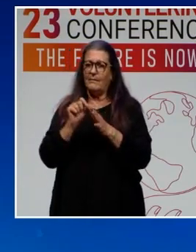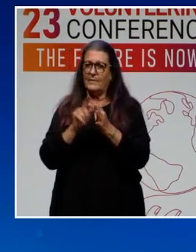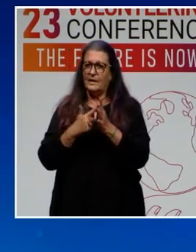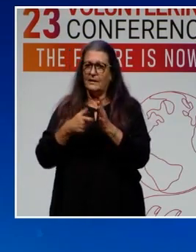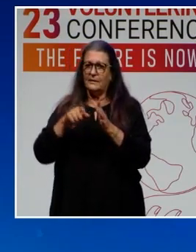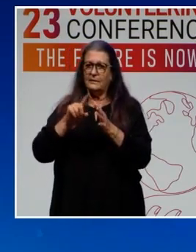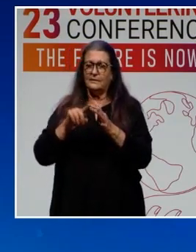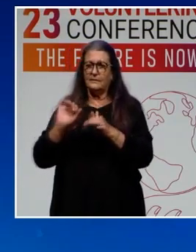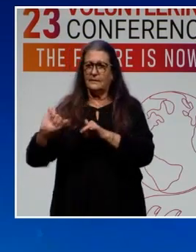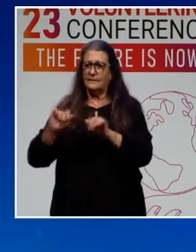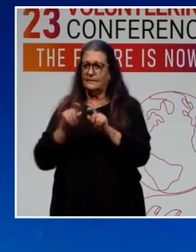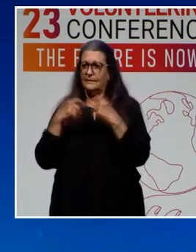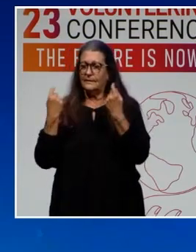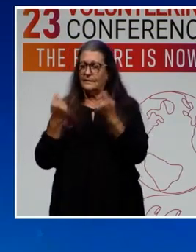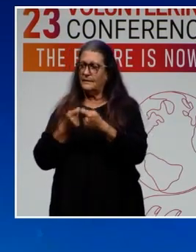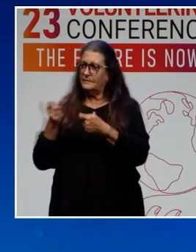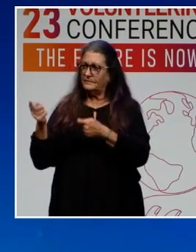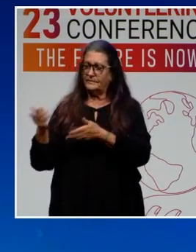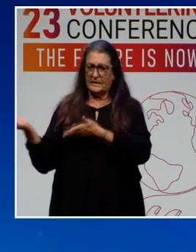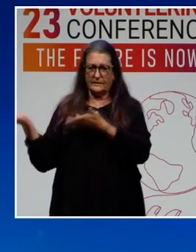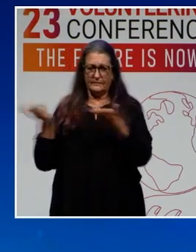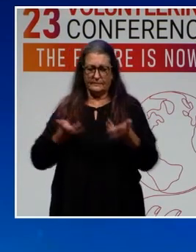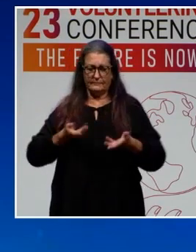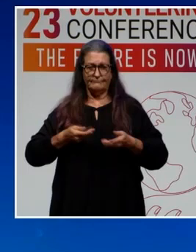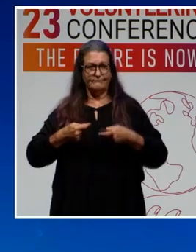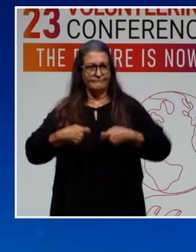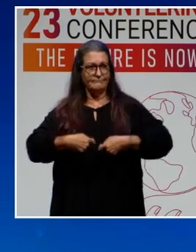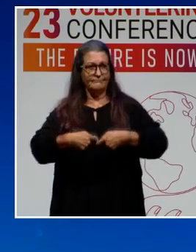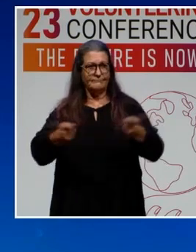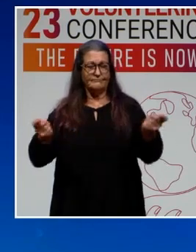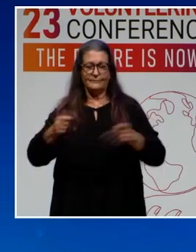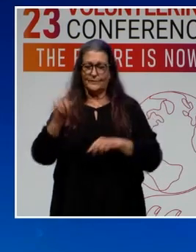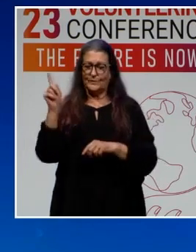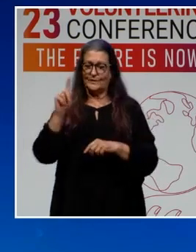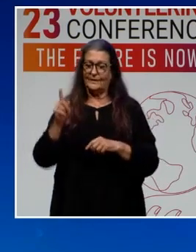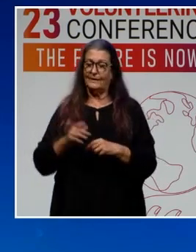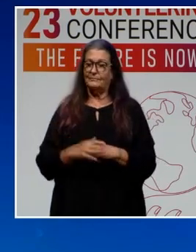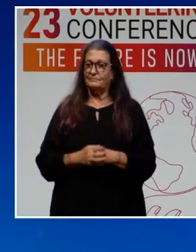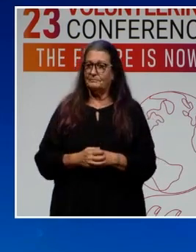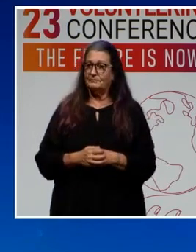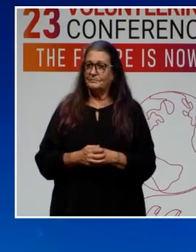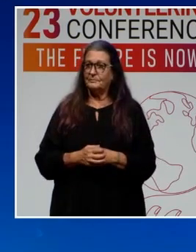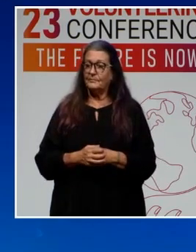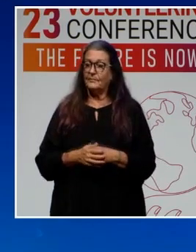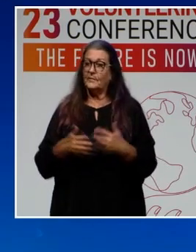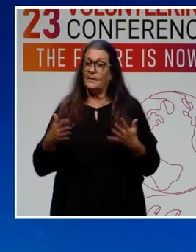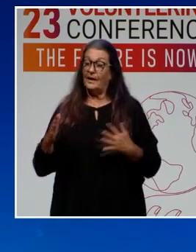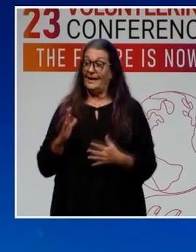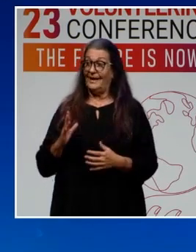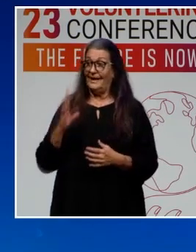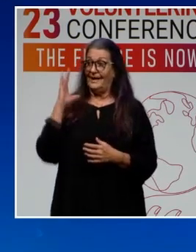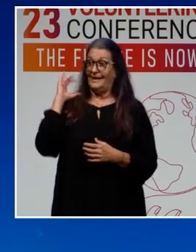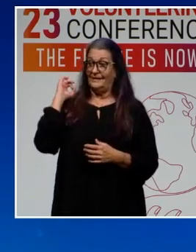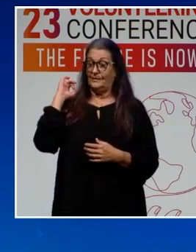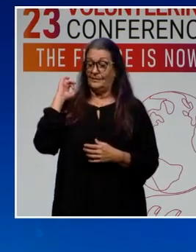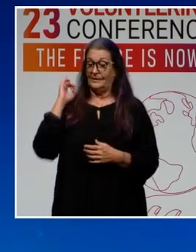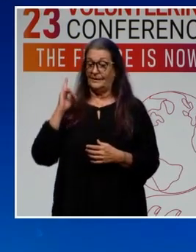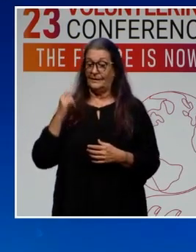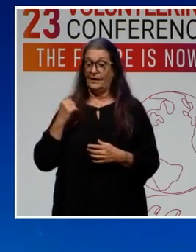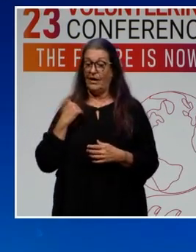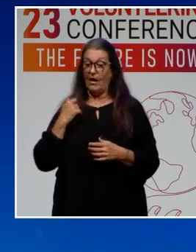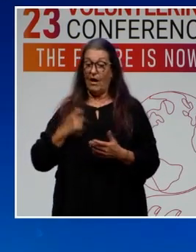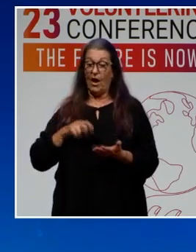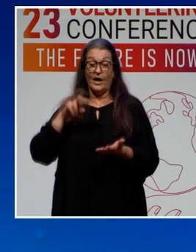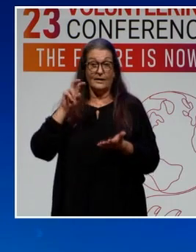today. In that regard, I'm pleased to announce today that just last week I signed off on a grant